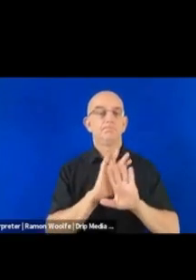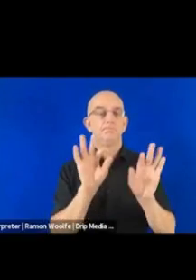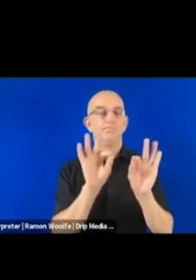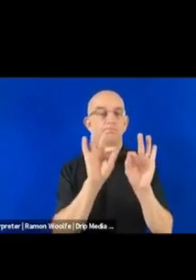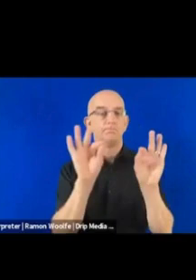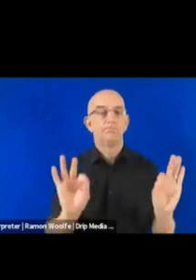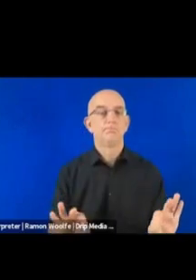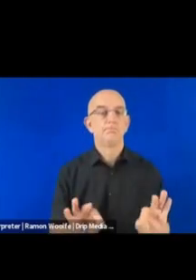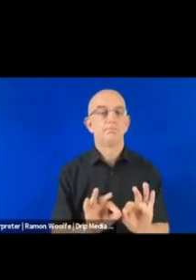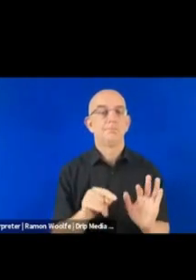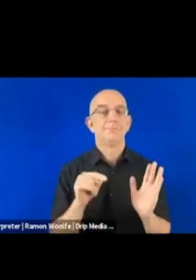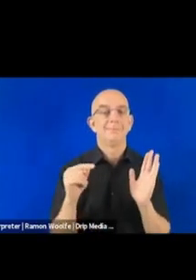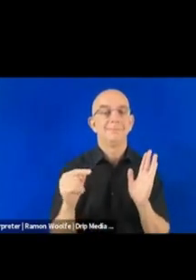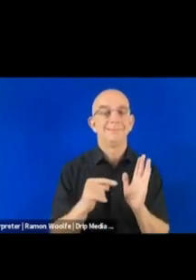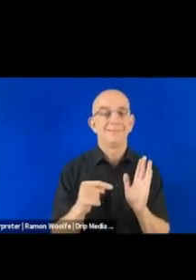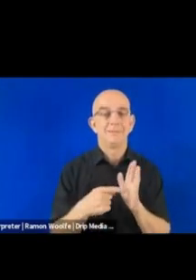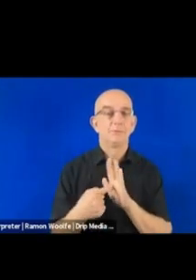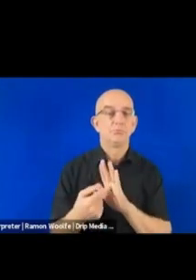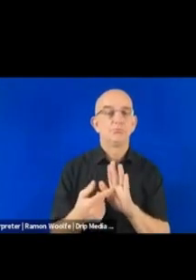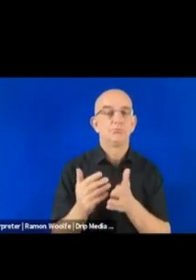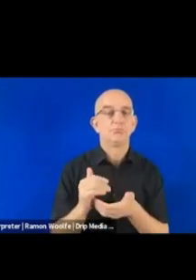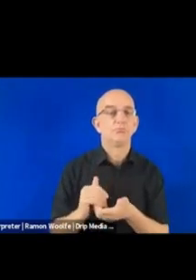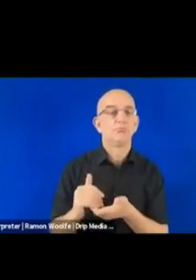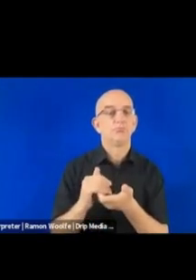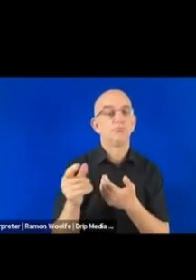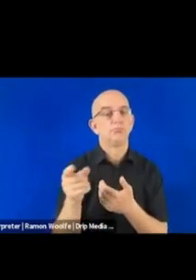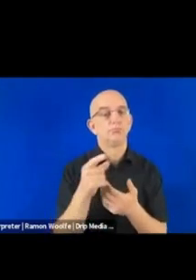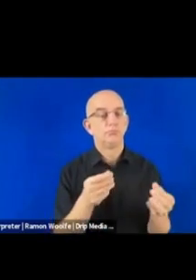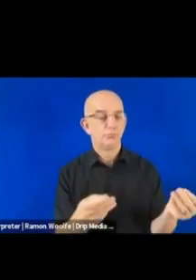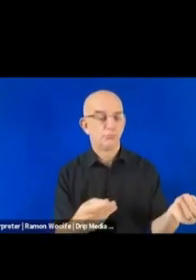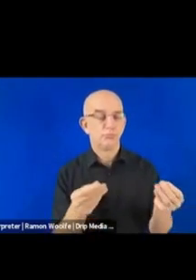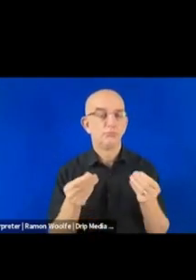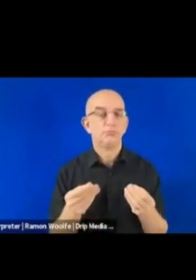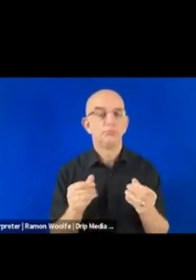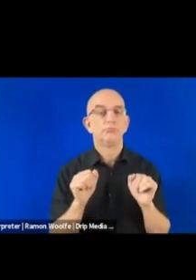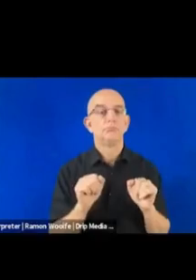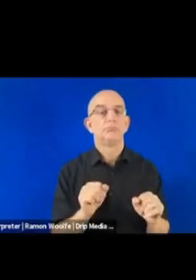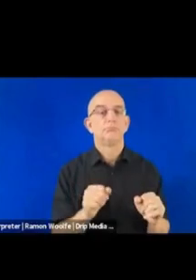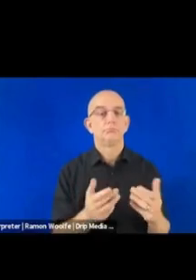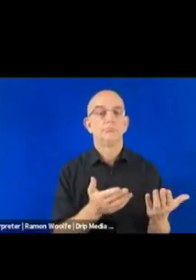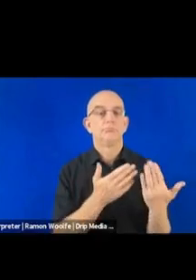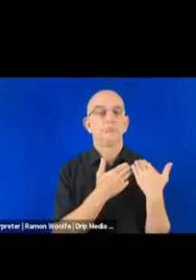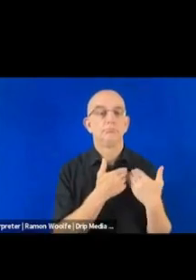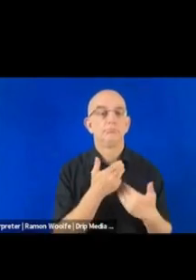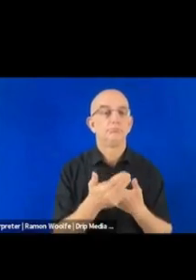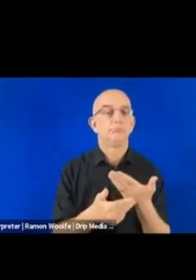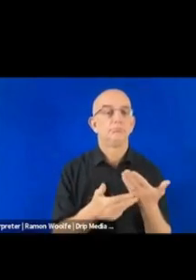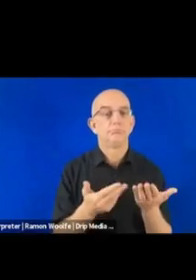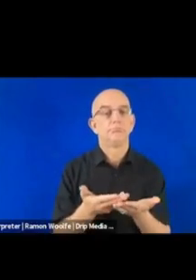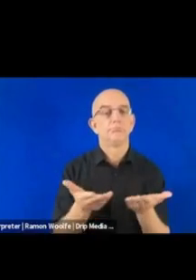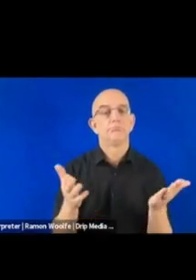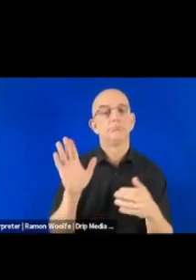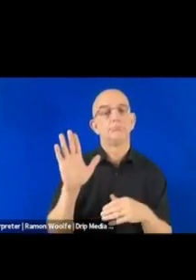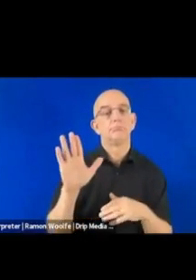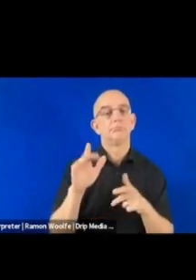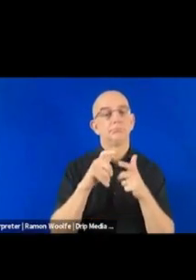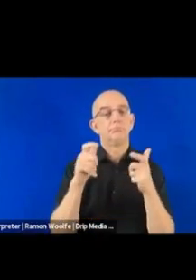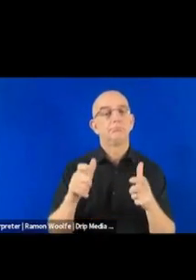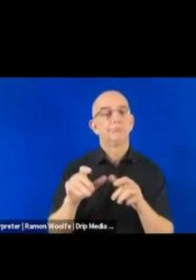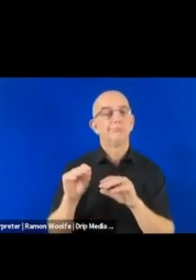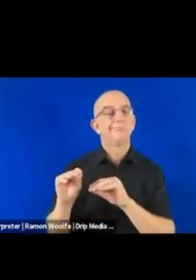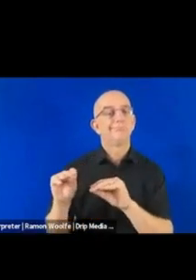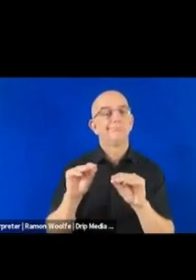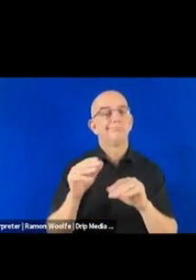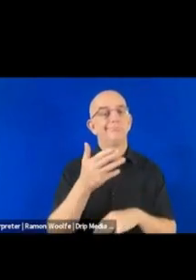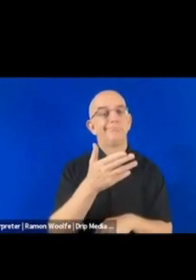been finalized? So the main objective of the curriculum is to